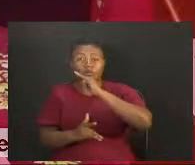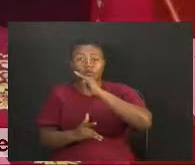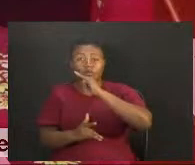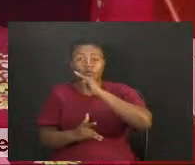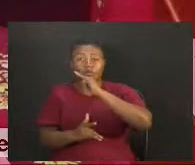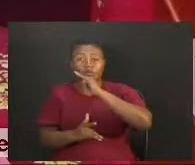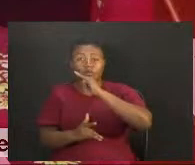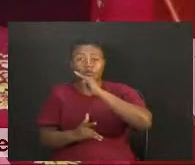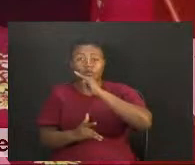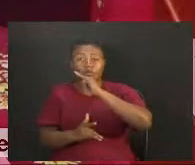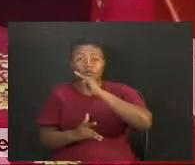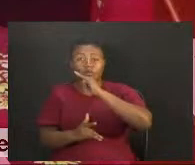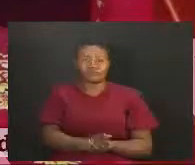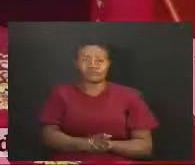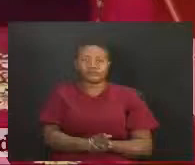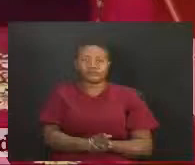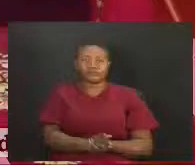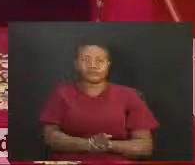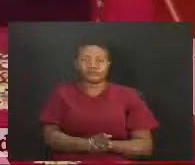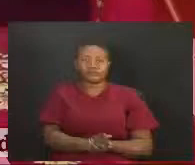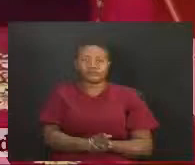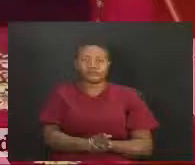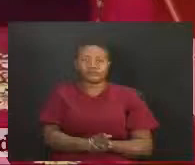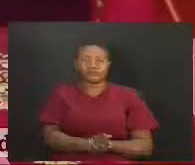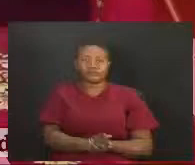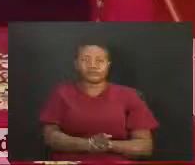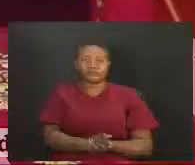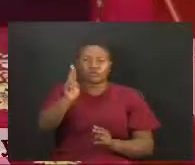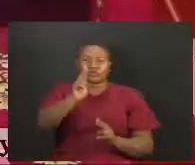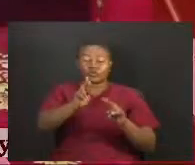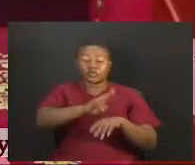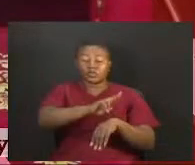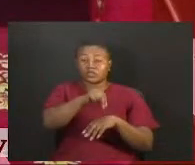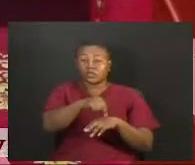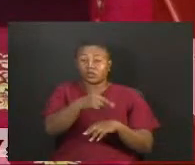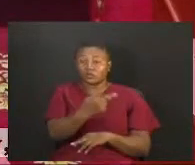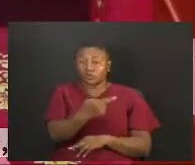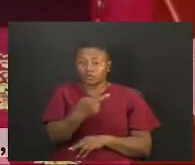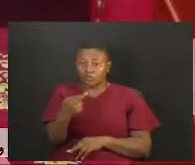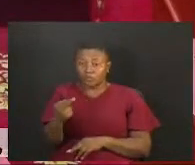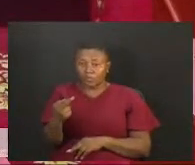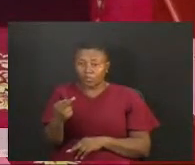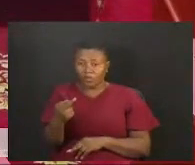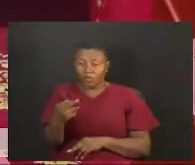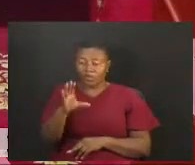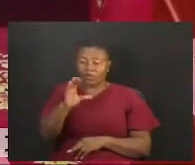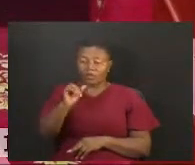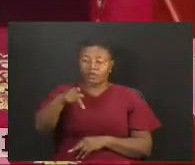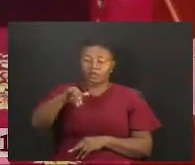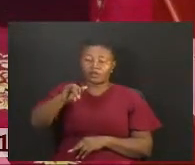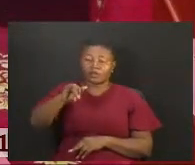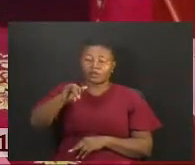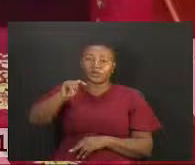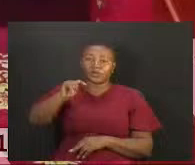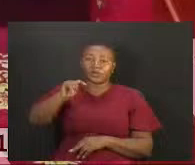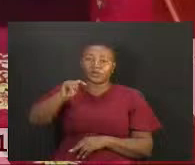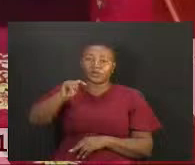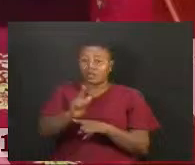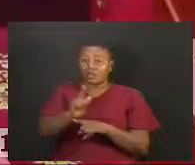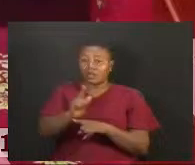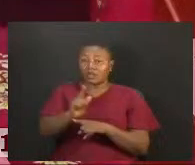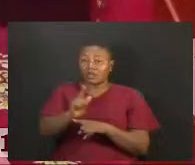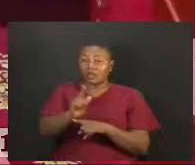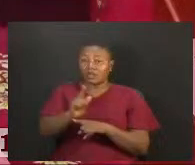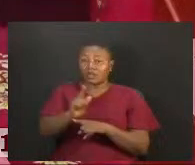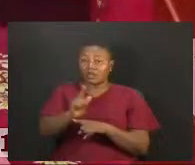that fulfills the utilization of our national resources, capital, and labor power. Right, Honorable Speaker,